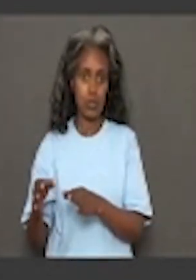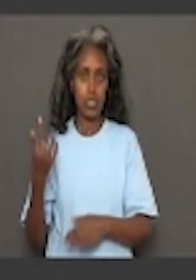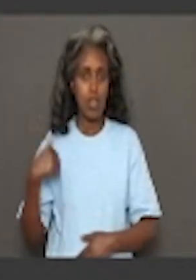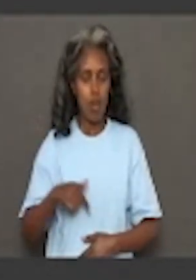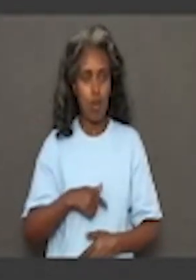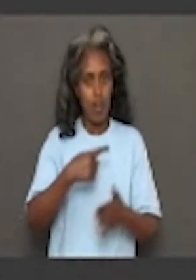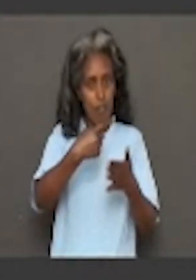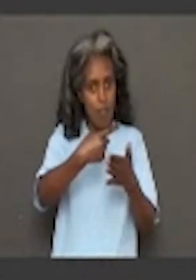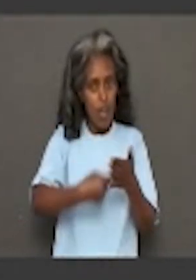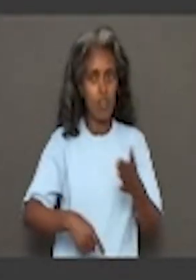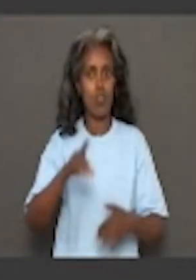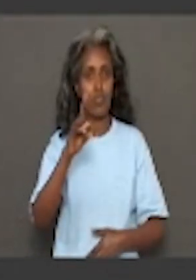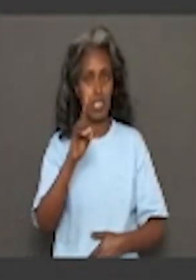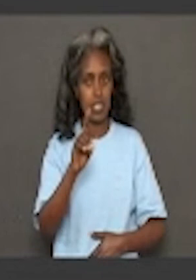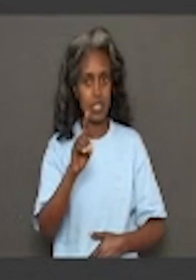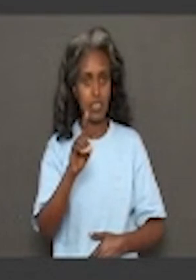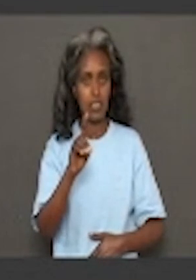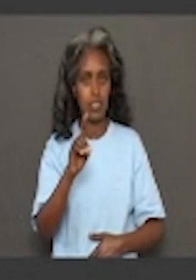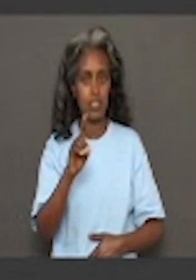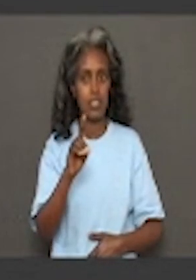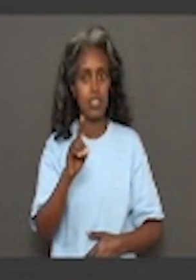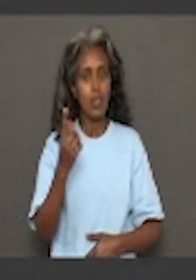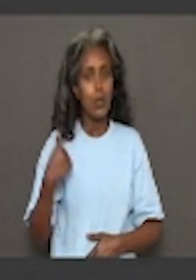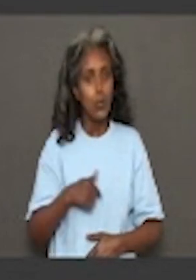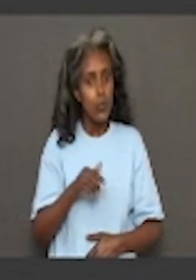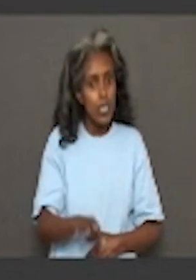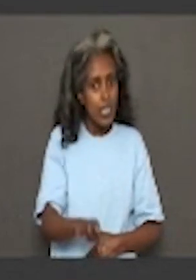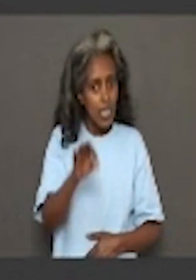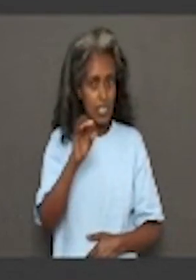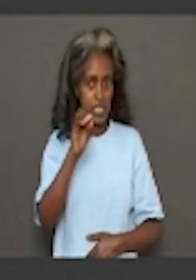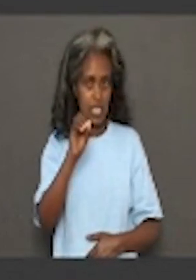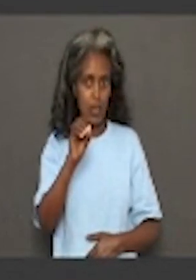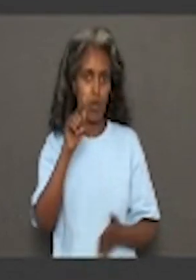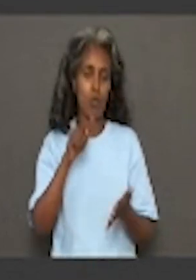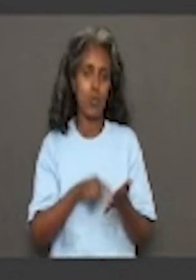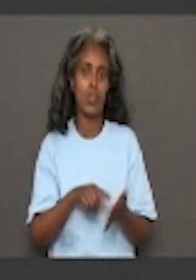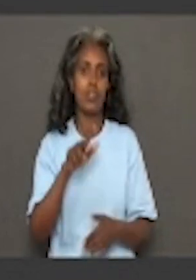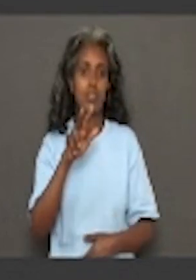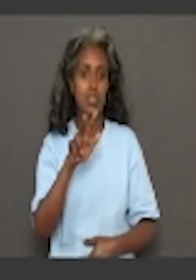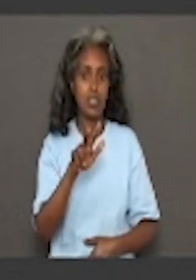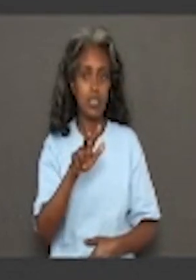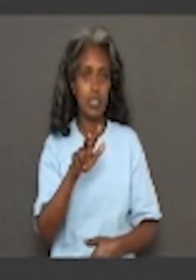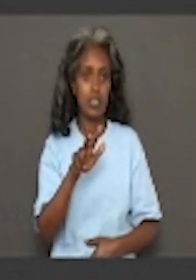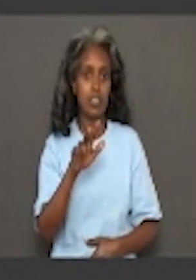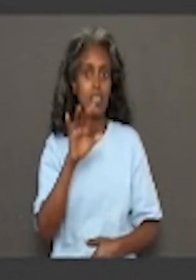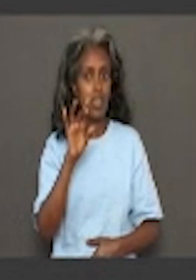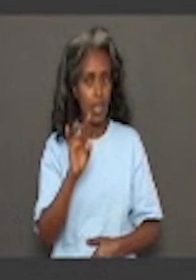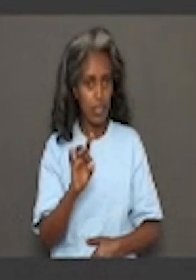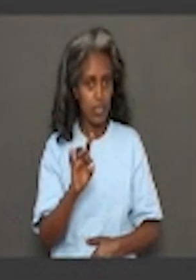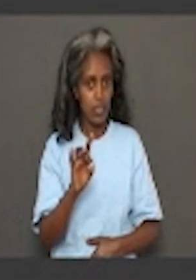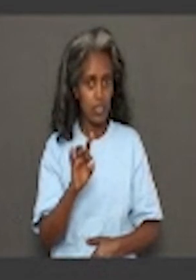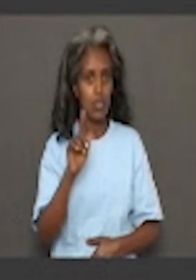If we substitute our value for D, we get